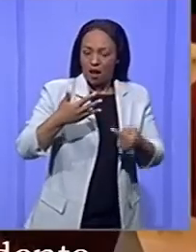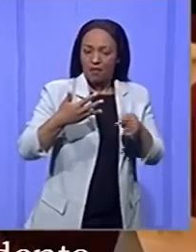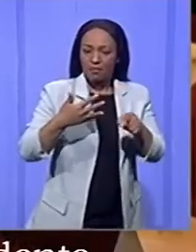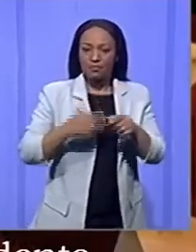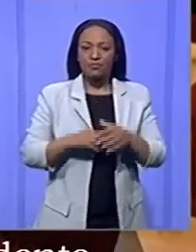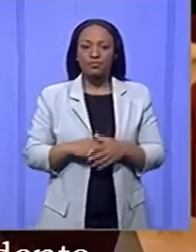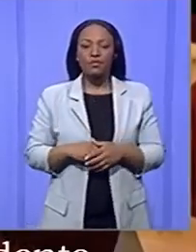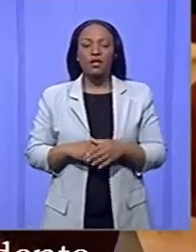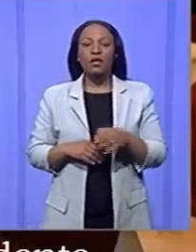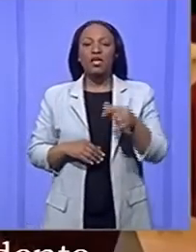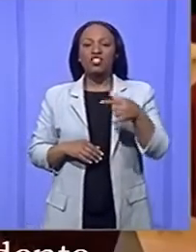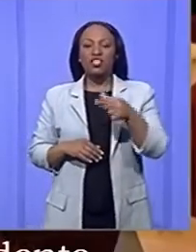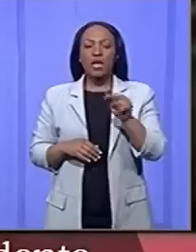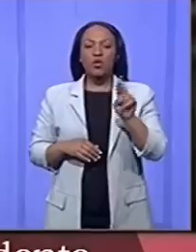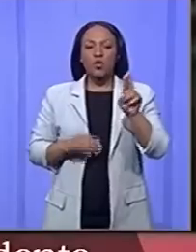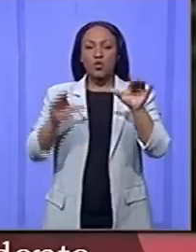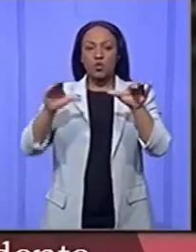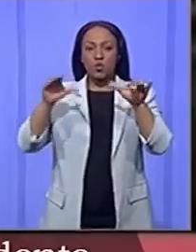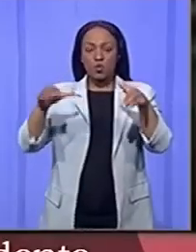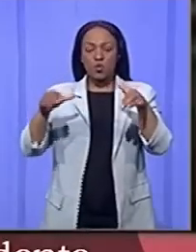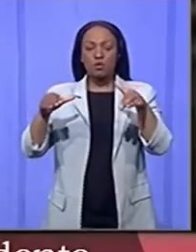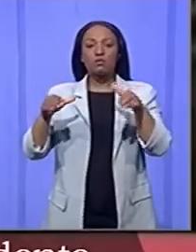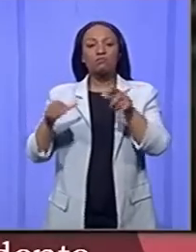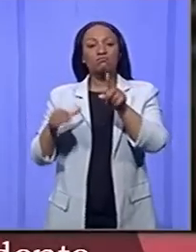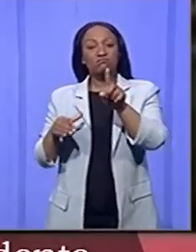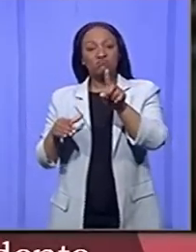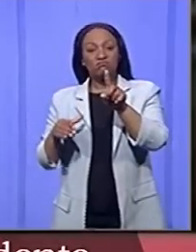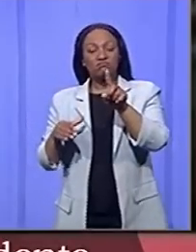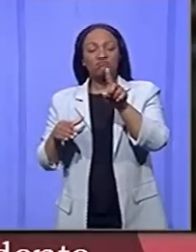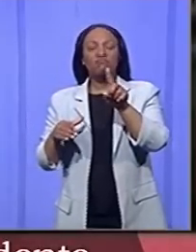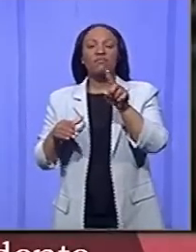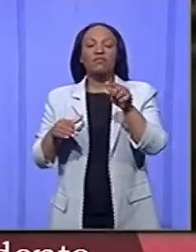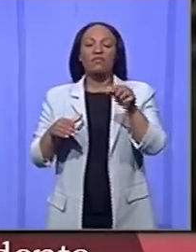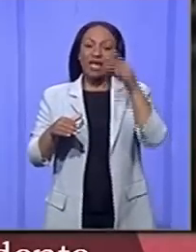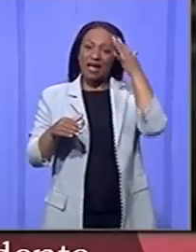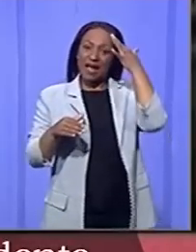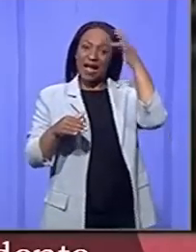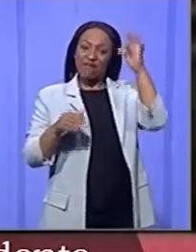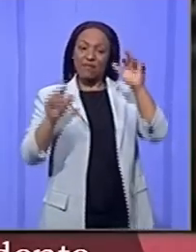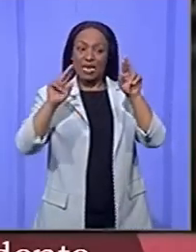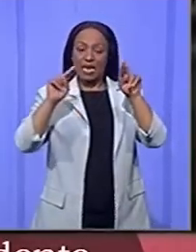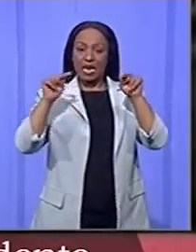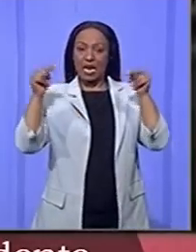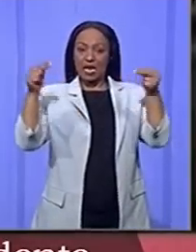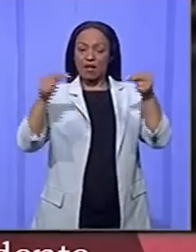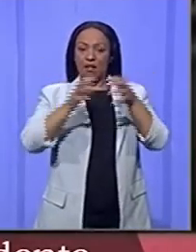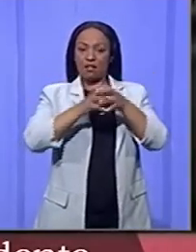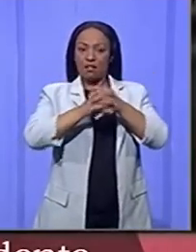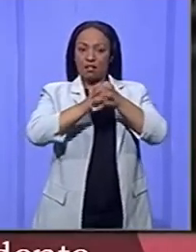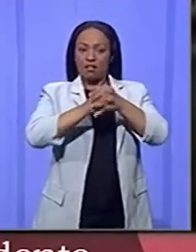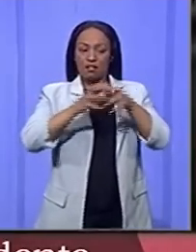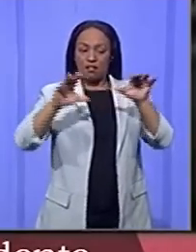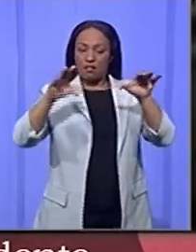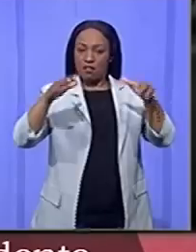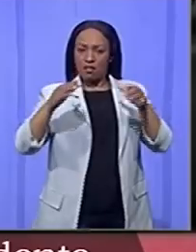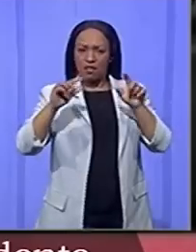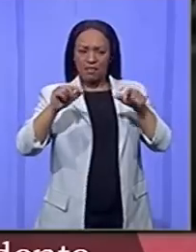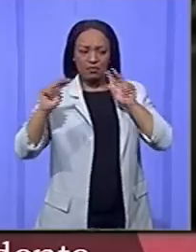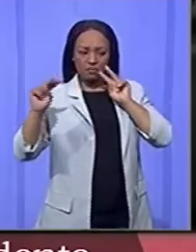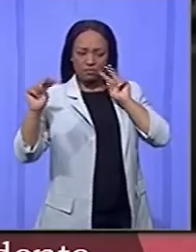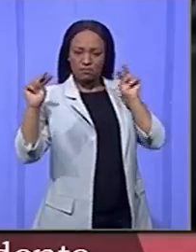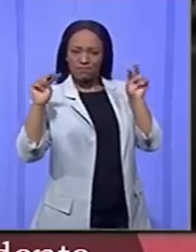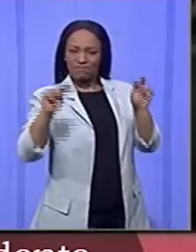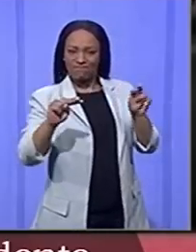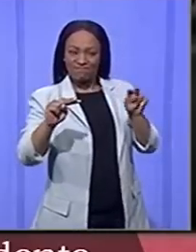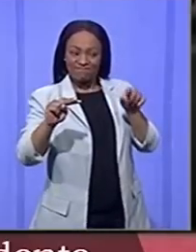unity must be revealed as a responsive, empowering force